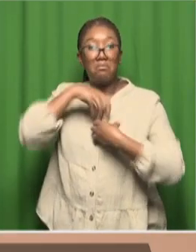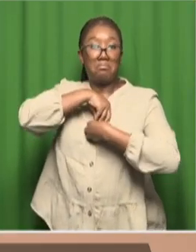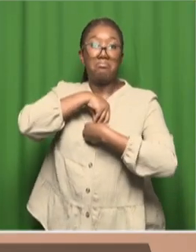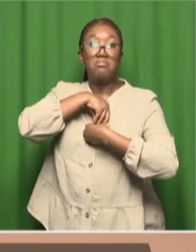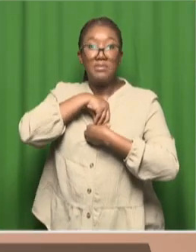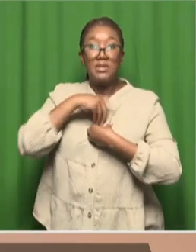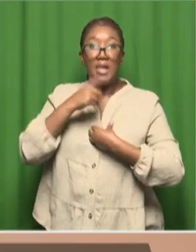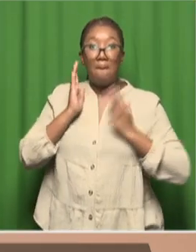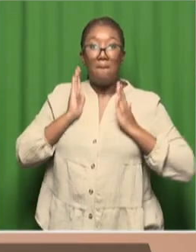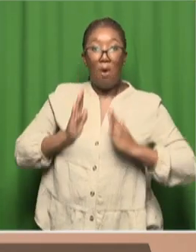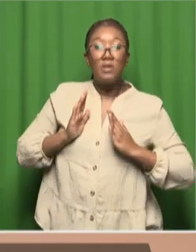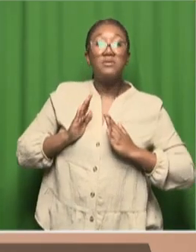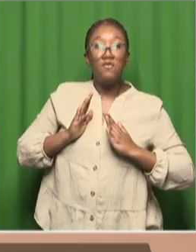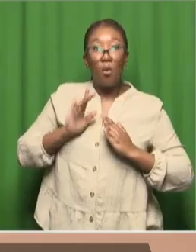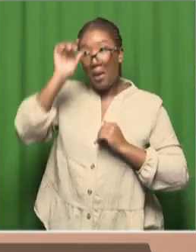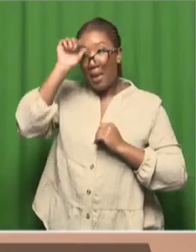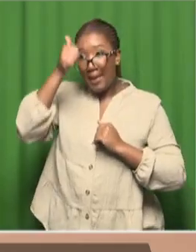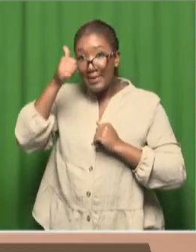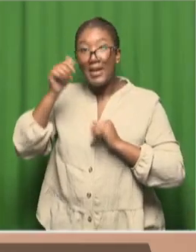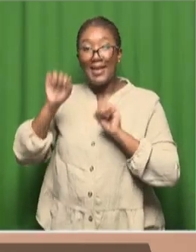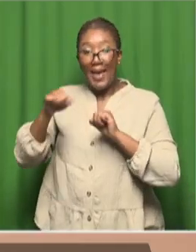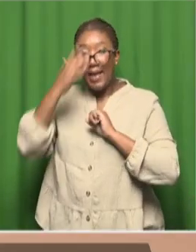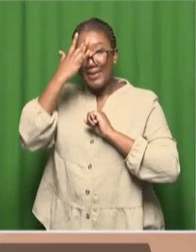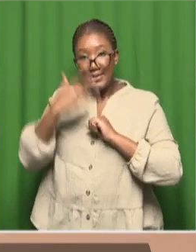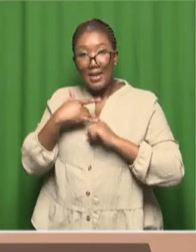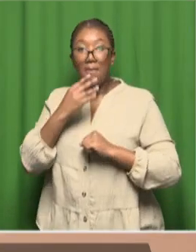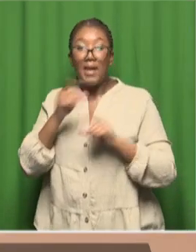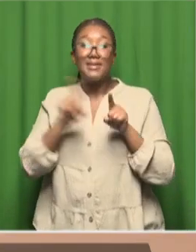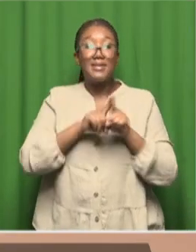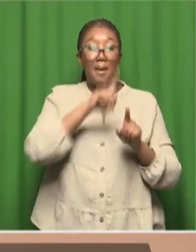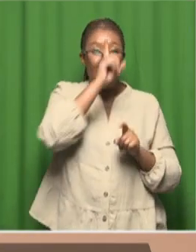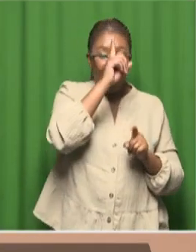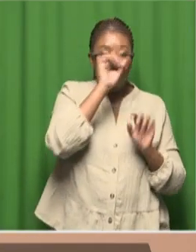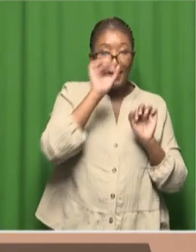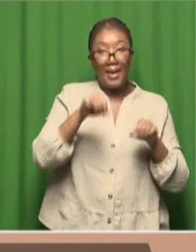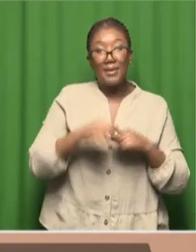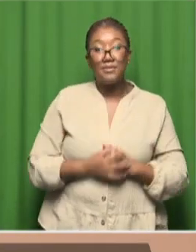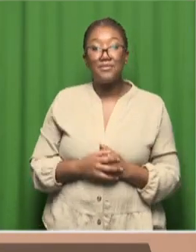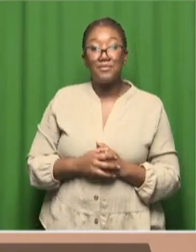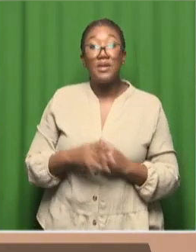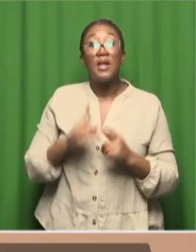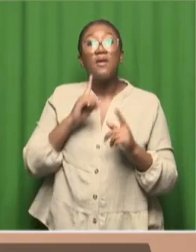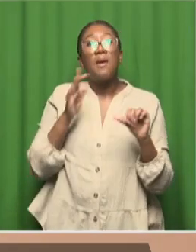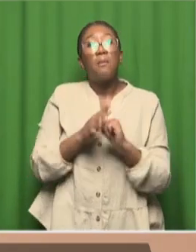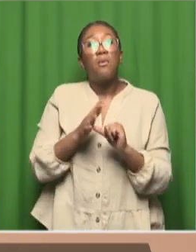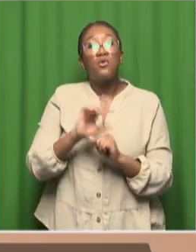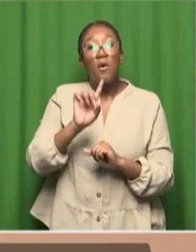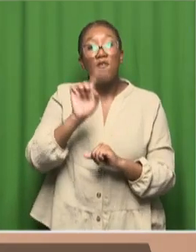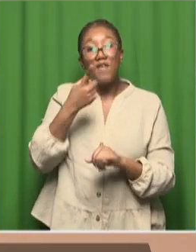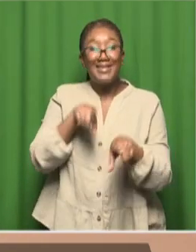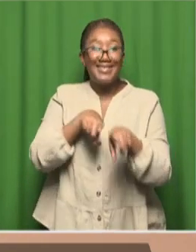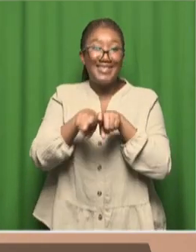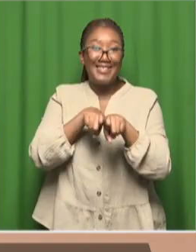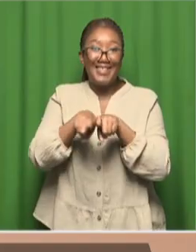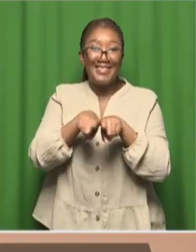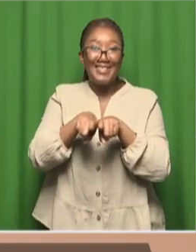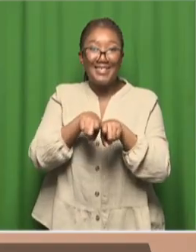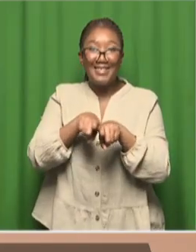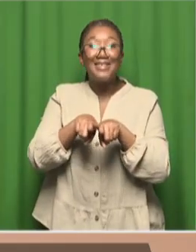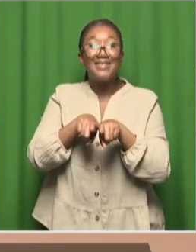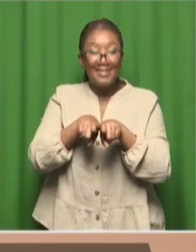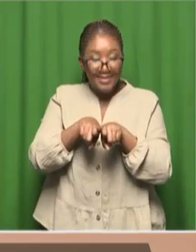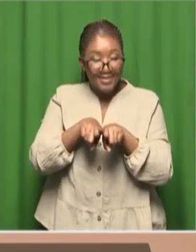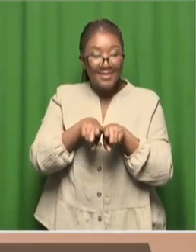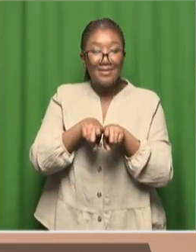disposition. Yeah. That's very, very interesting. So, I mean, the advice that you give is obviously to be tested. Yes. Very, very much so, to